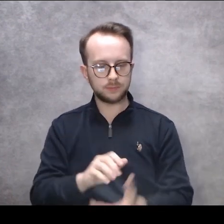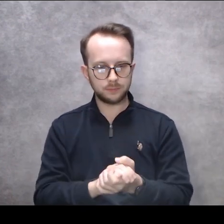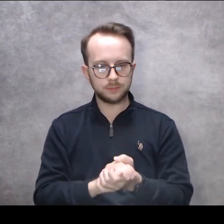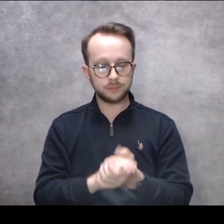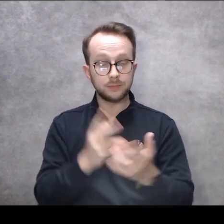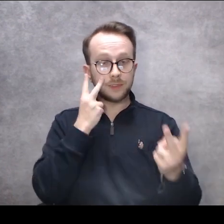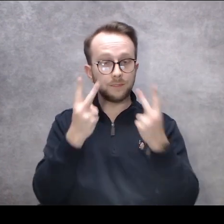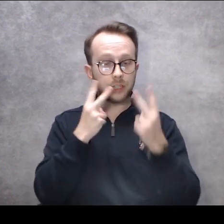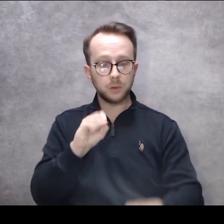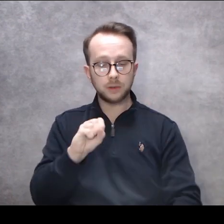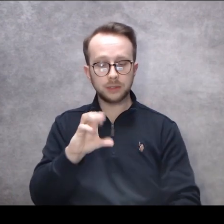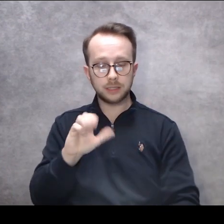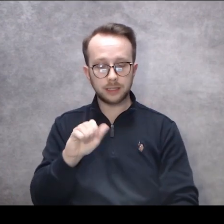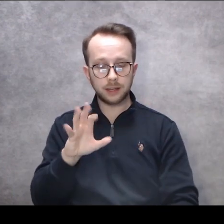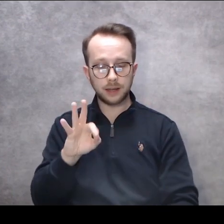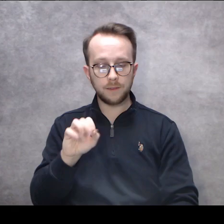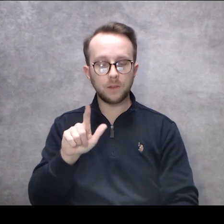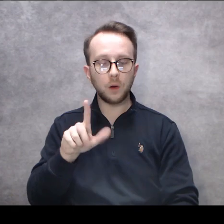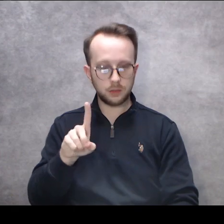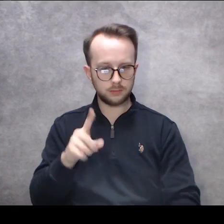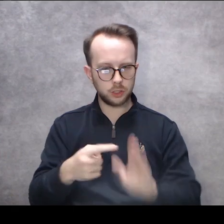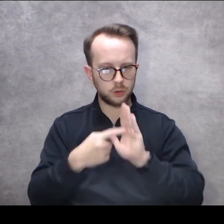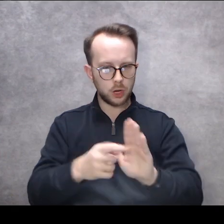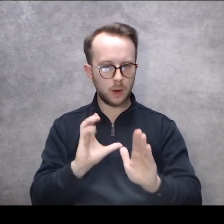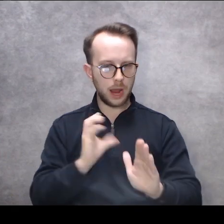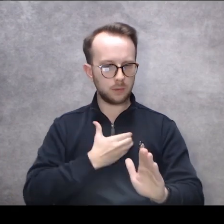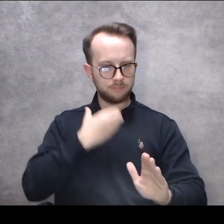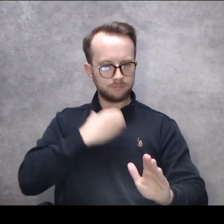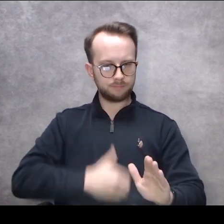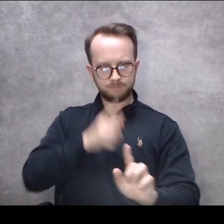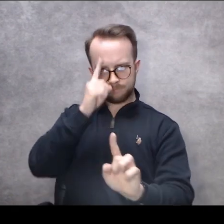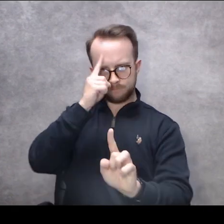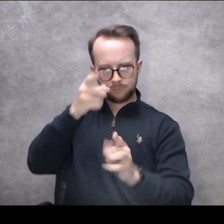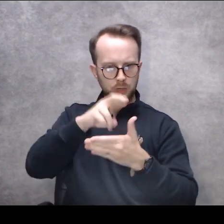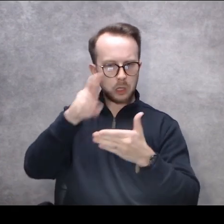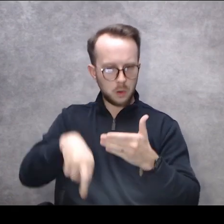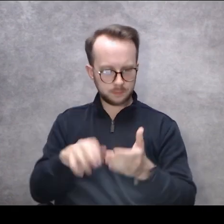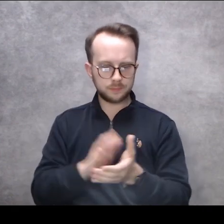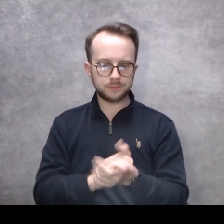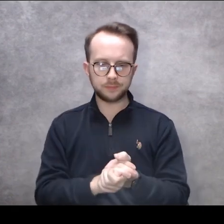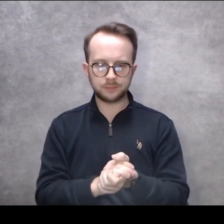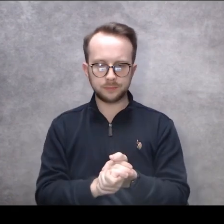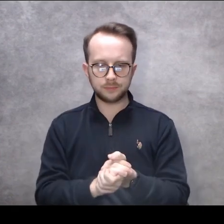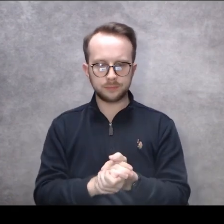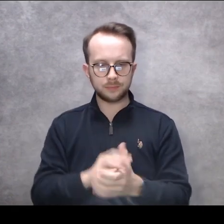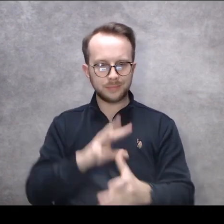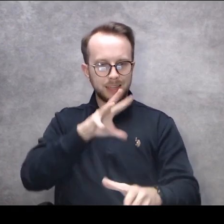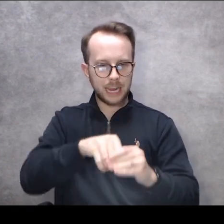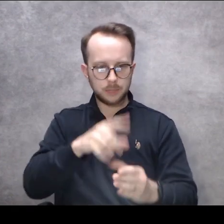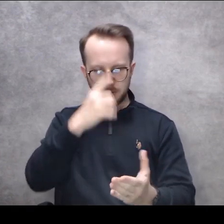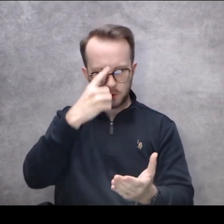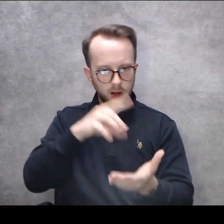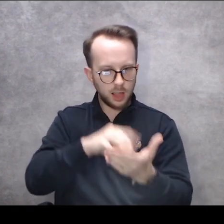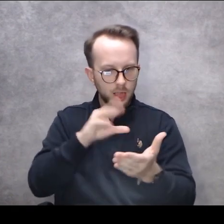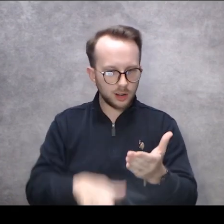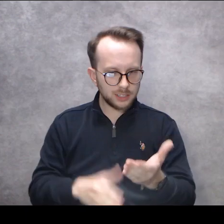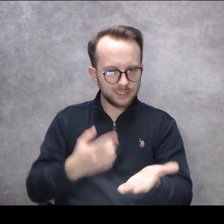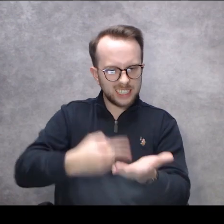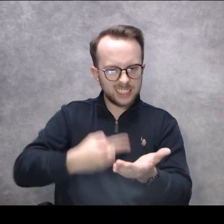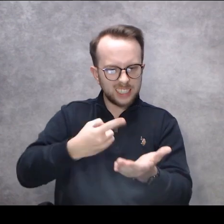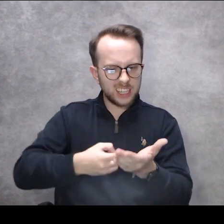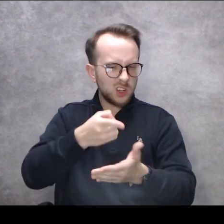Visual scaffolds to show desired outcomes. And engagement of the learners in discussions of what